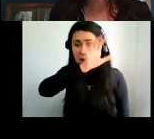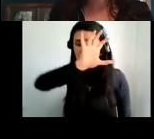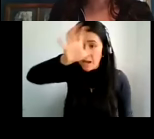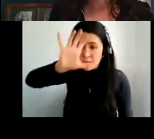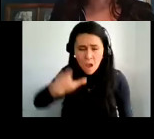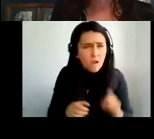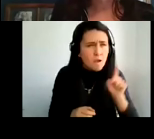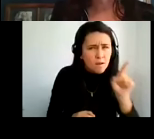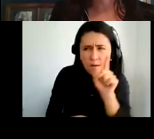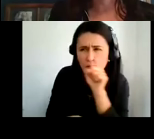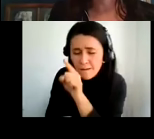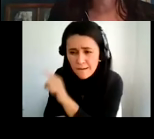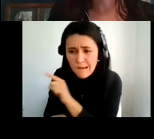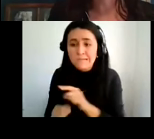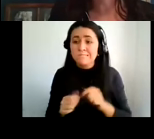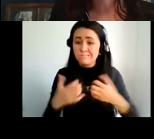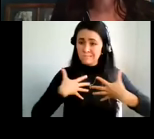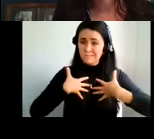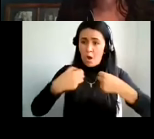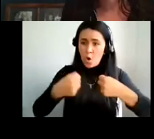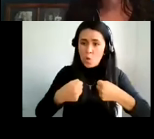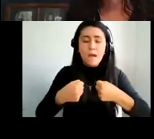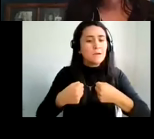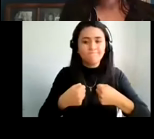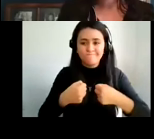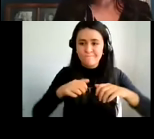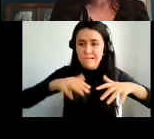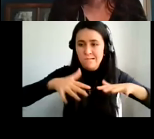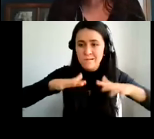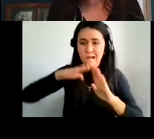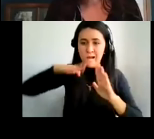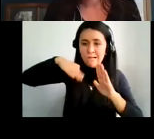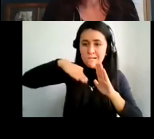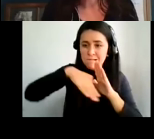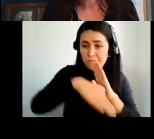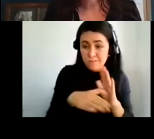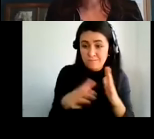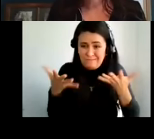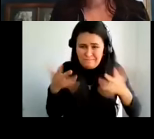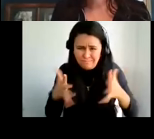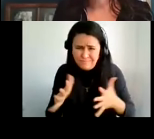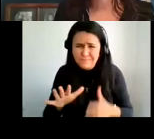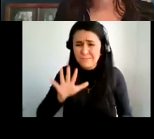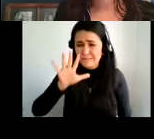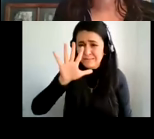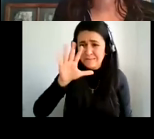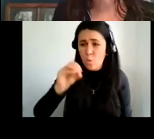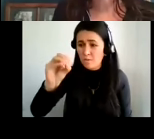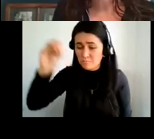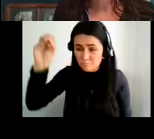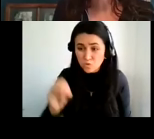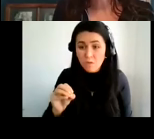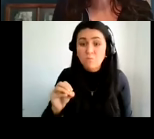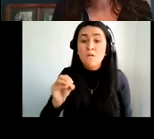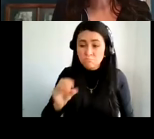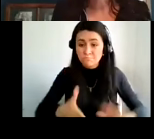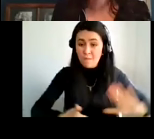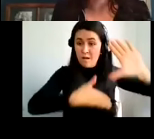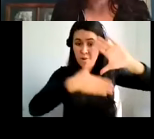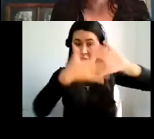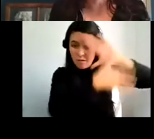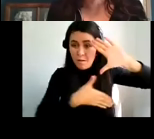over a year, and many countries are reporting grave deficiencies in health services for the population.